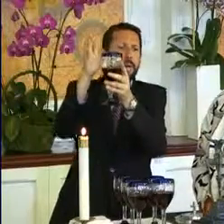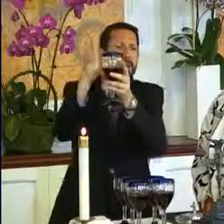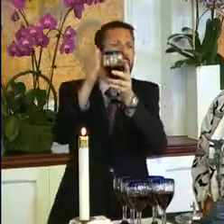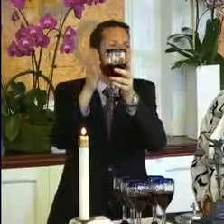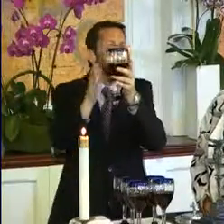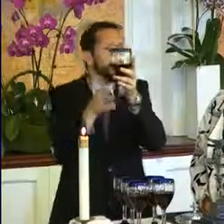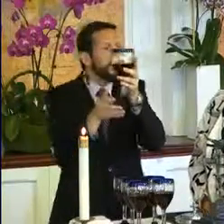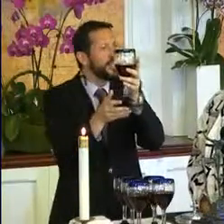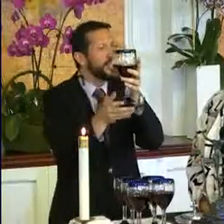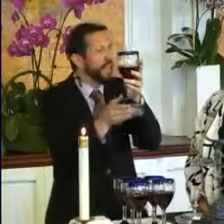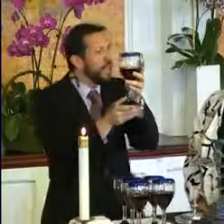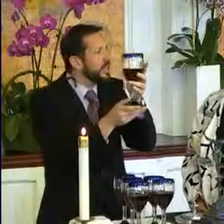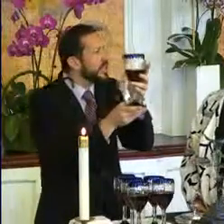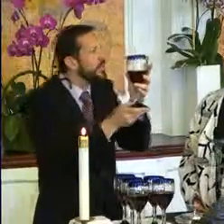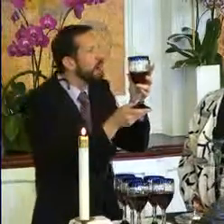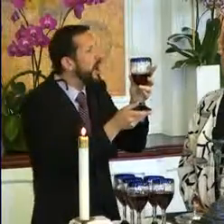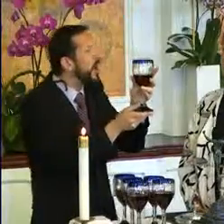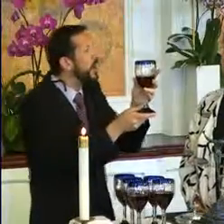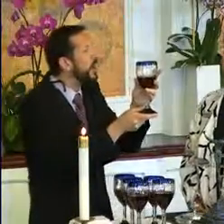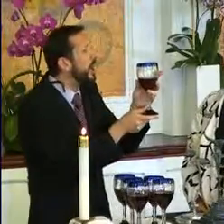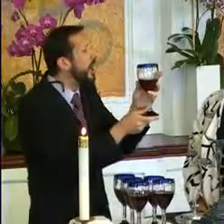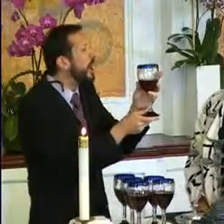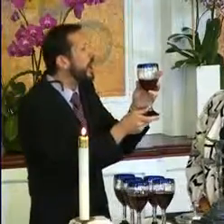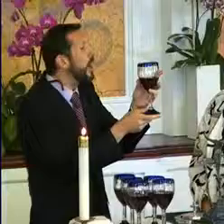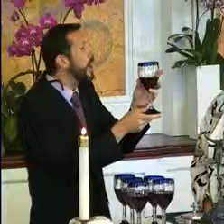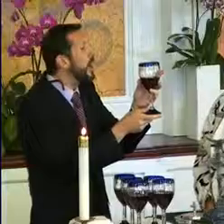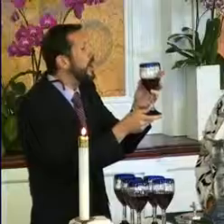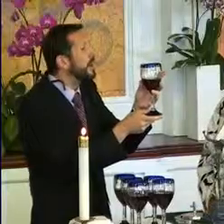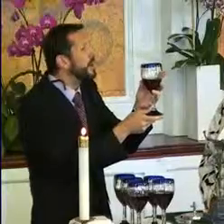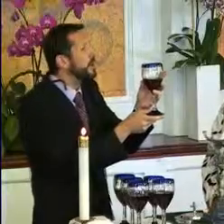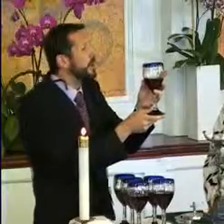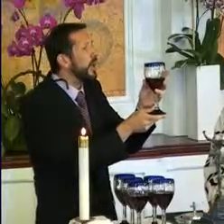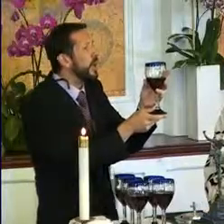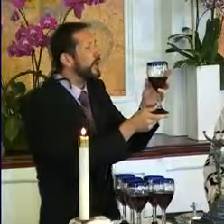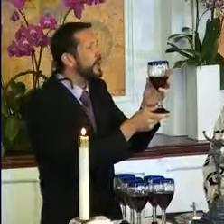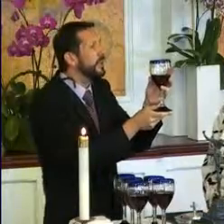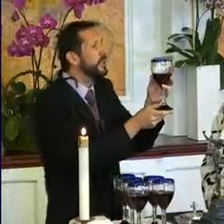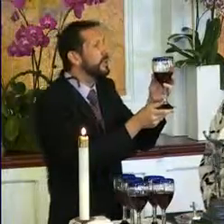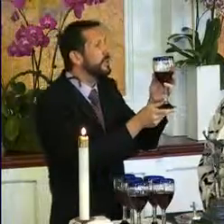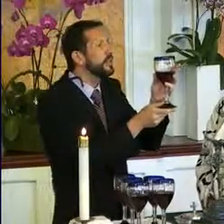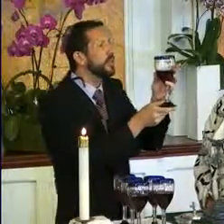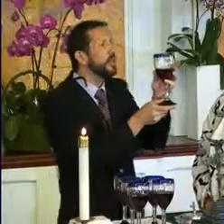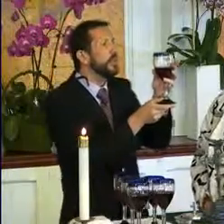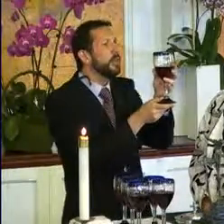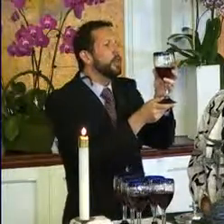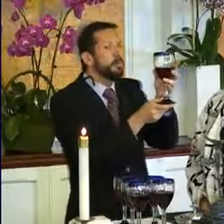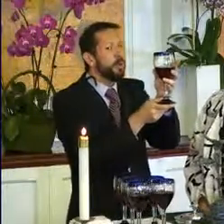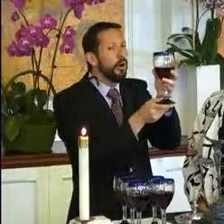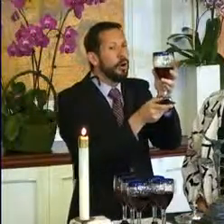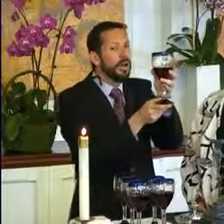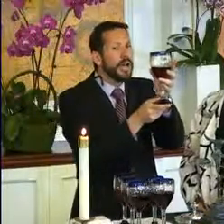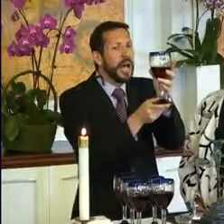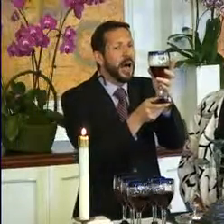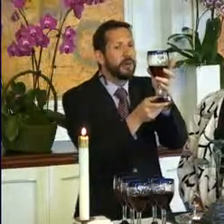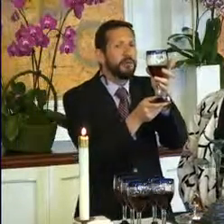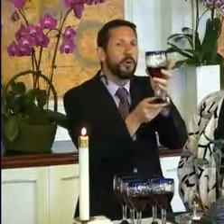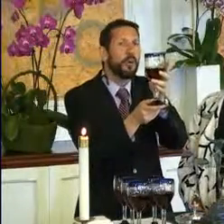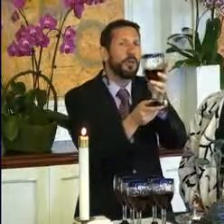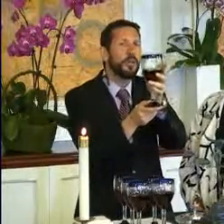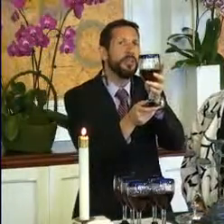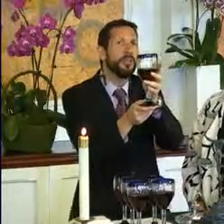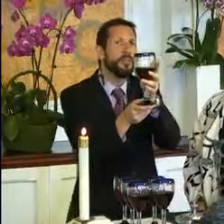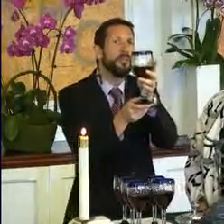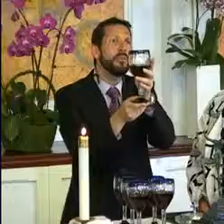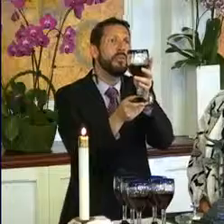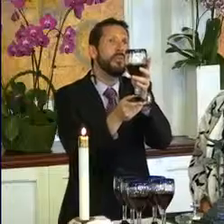up. This is my life's blood, poured out